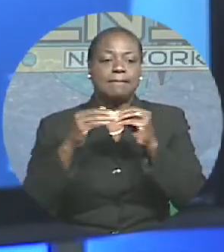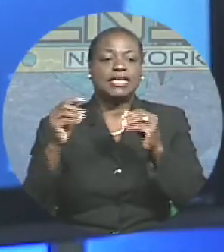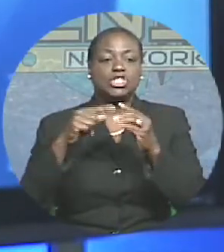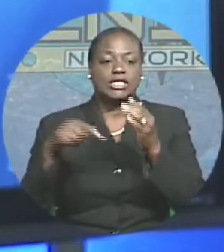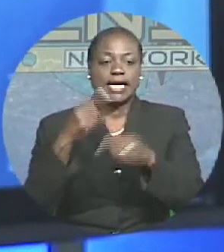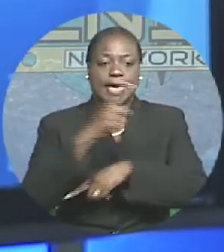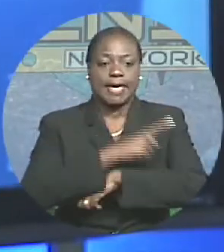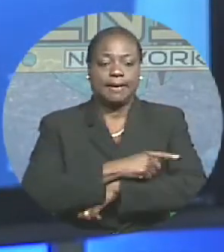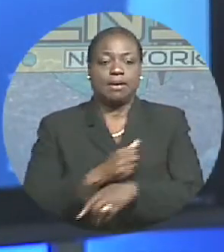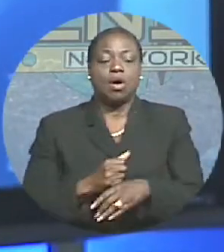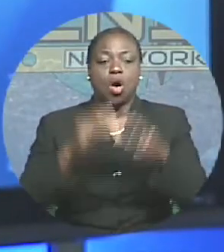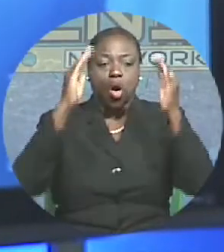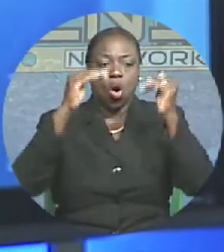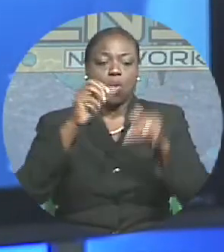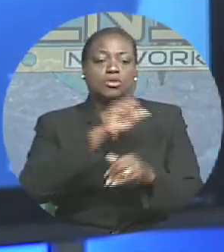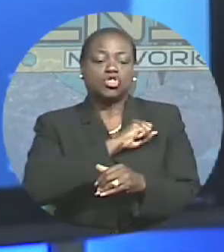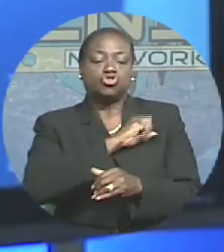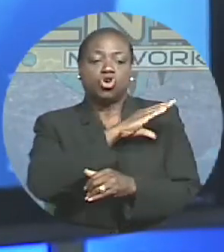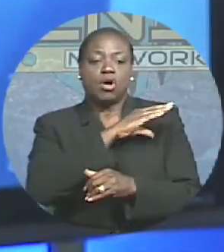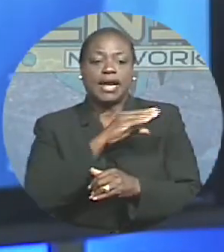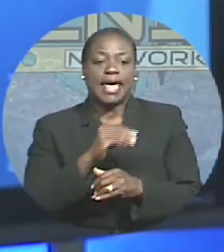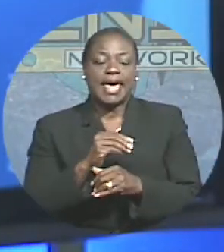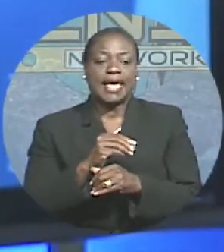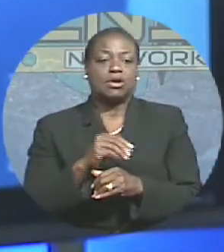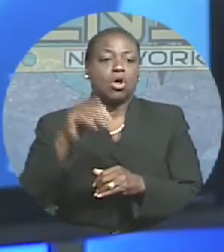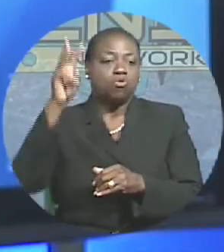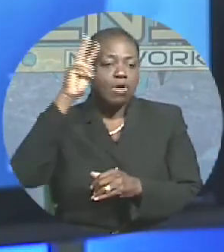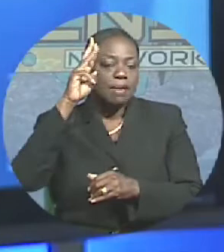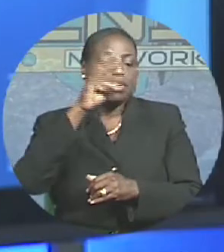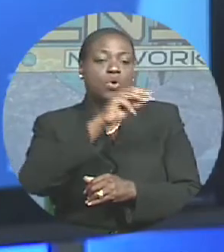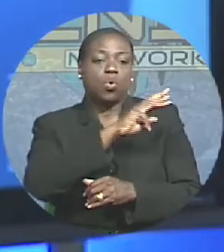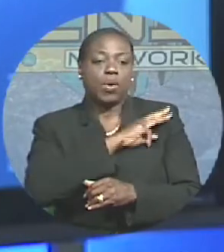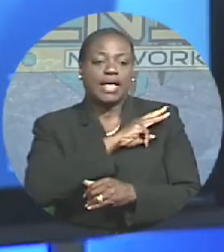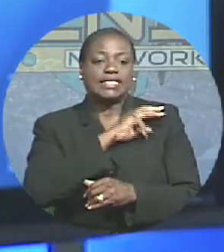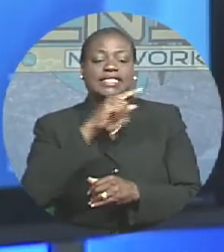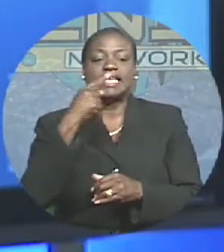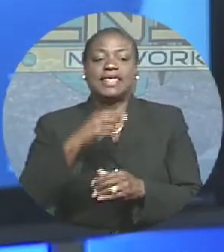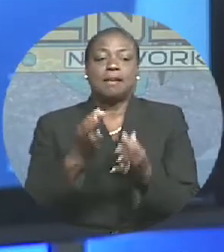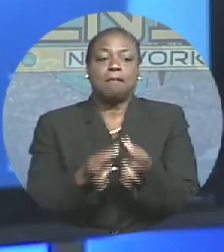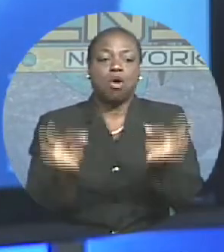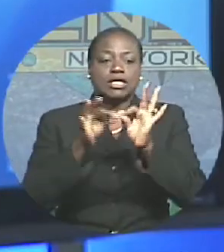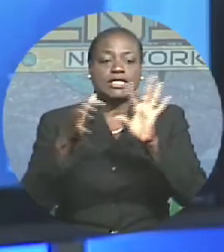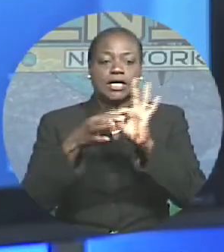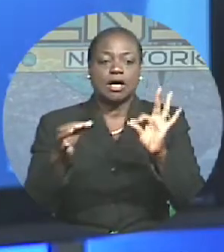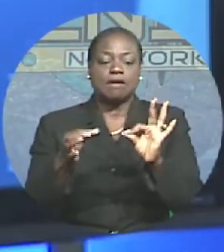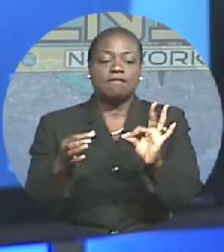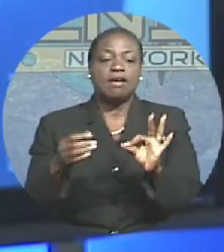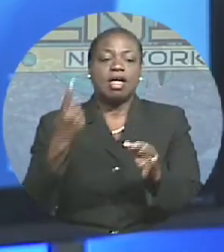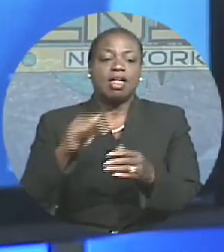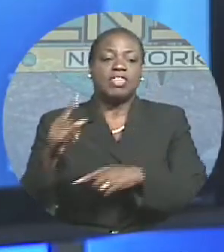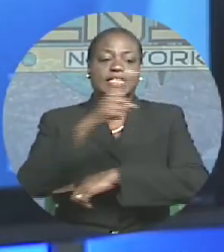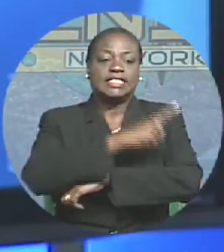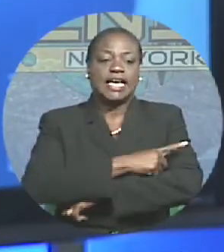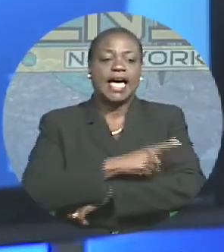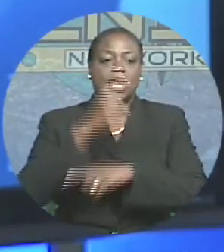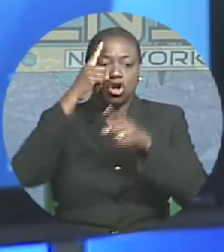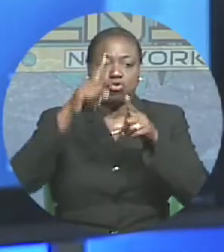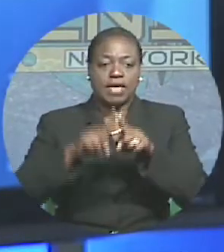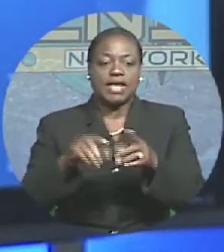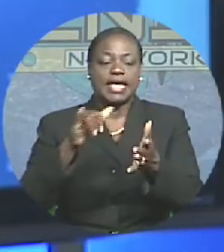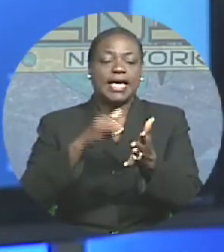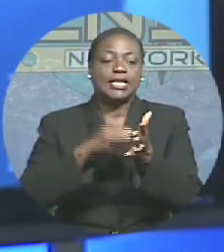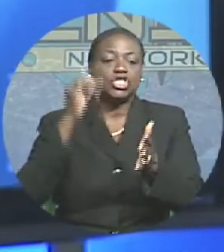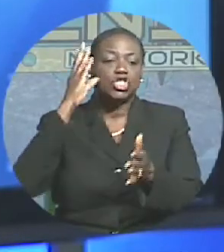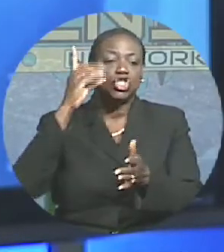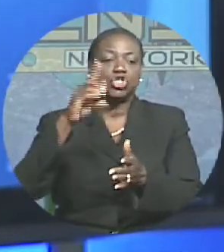Member of Parliament Hope Strawn and Bamboo Town MP Renwood Wells, noted the importance of the day and both agreed it should be commemorated as such